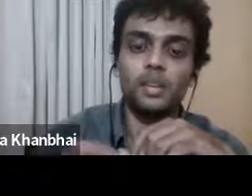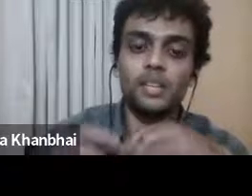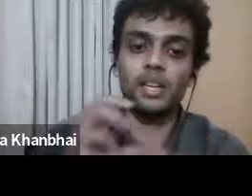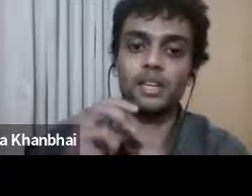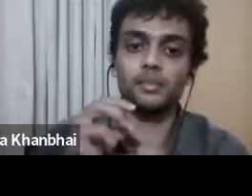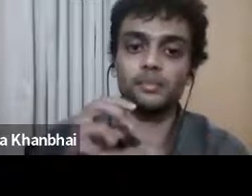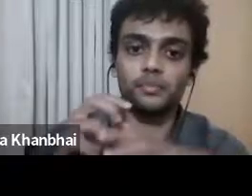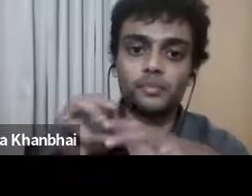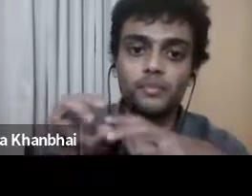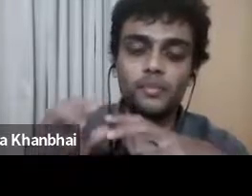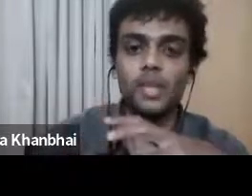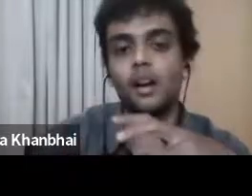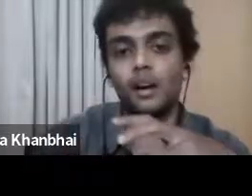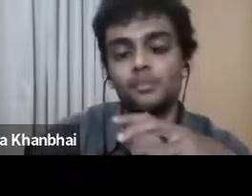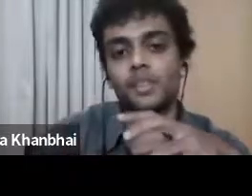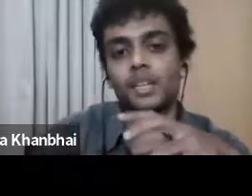they basically,